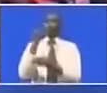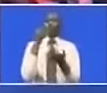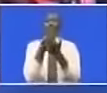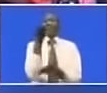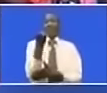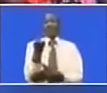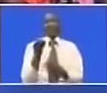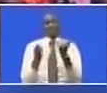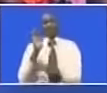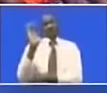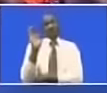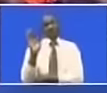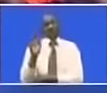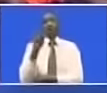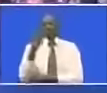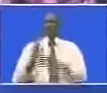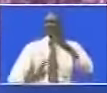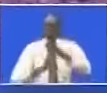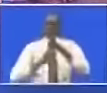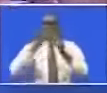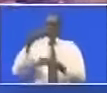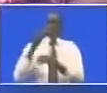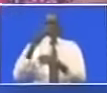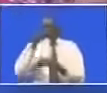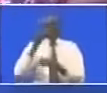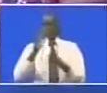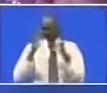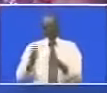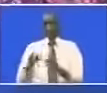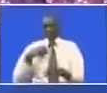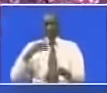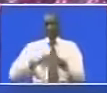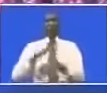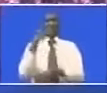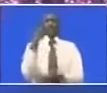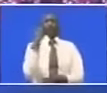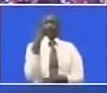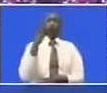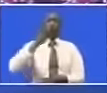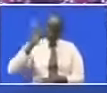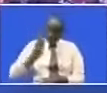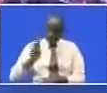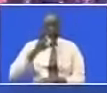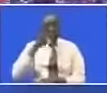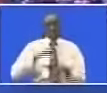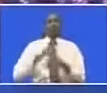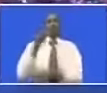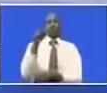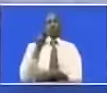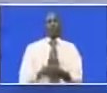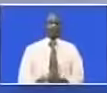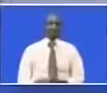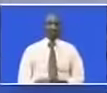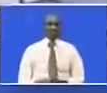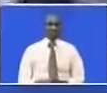money and that one top Jubilee government official had in fact earned 34 billion shillings as profits from the bond.